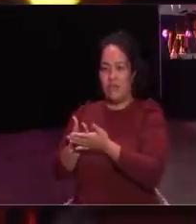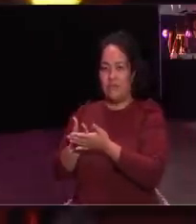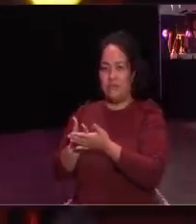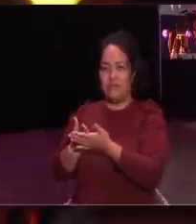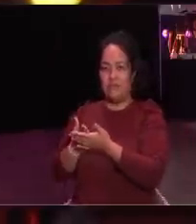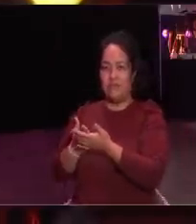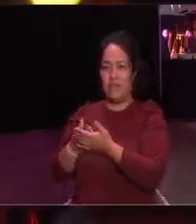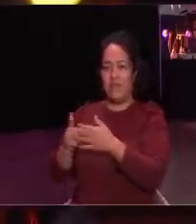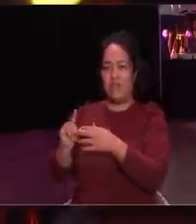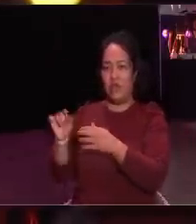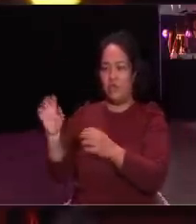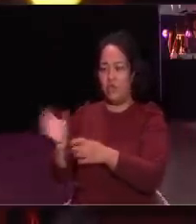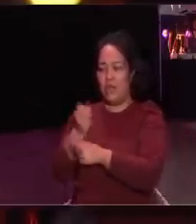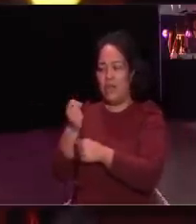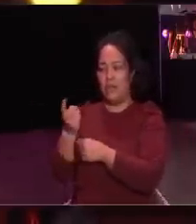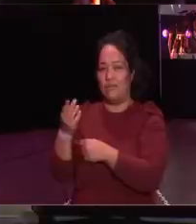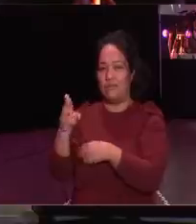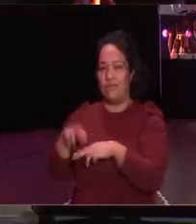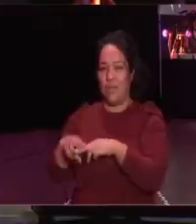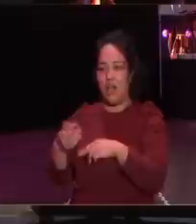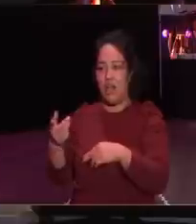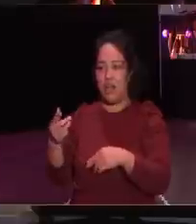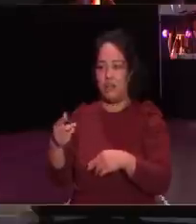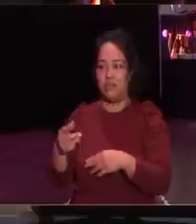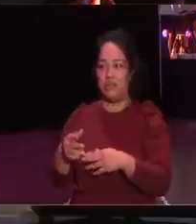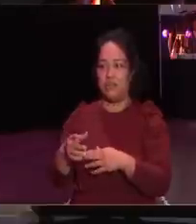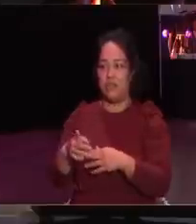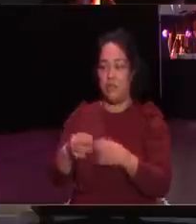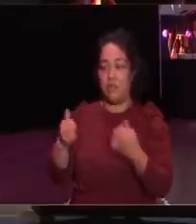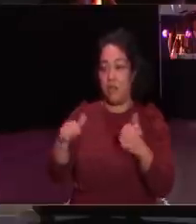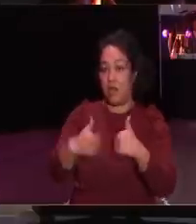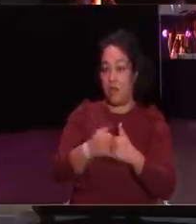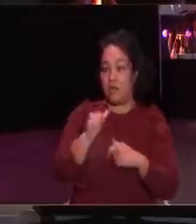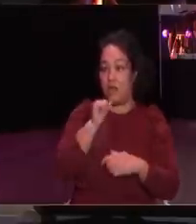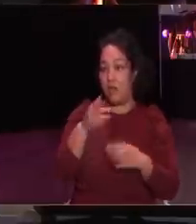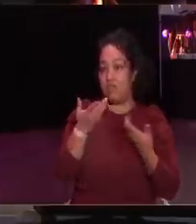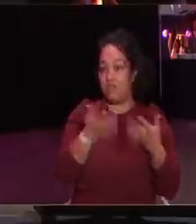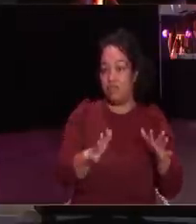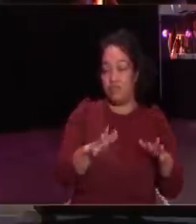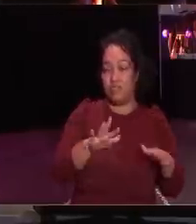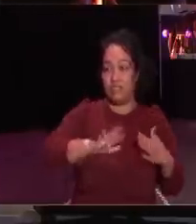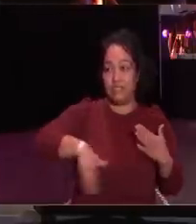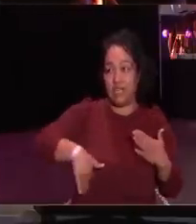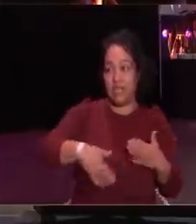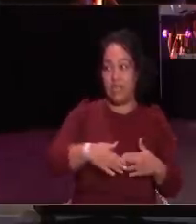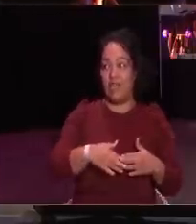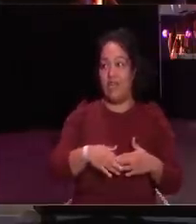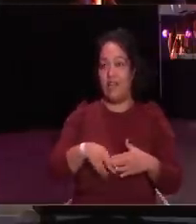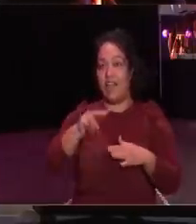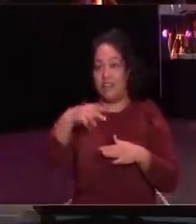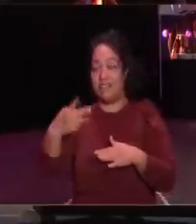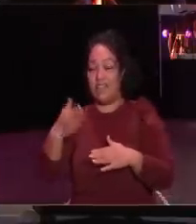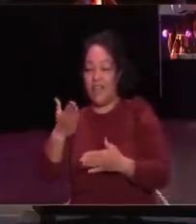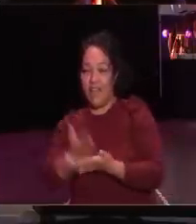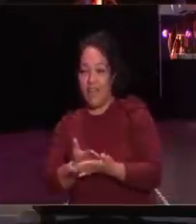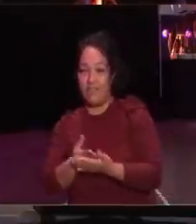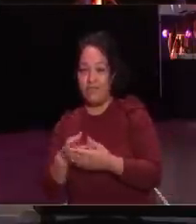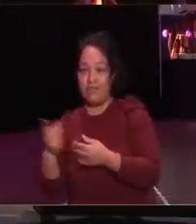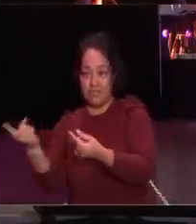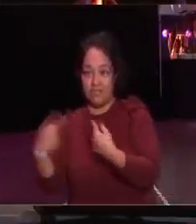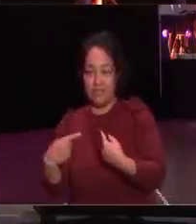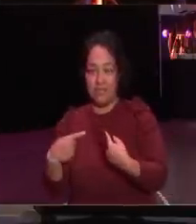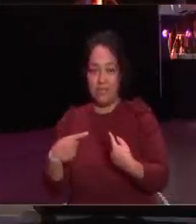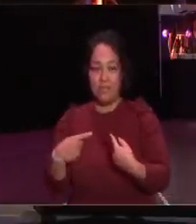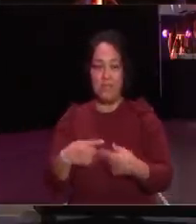us. Pero todavía no terminó el partido. But the game isn't over yet. Ahora viene el segundo tiempo. Now the second half is coming. Y